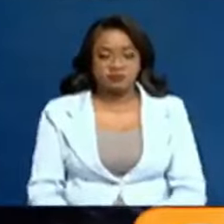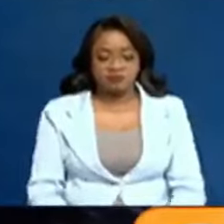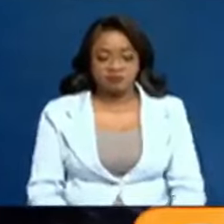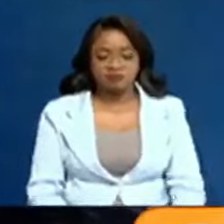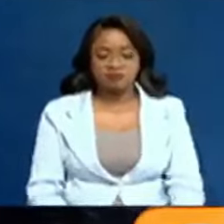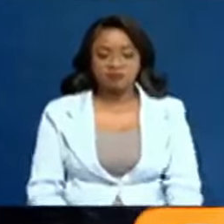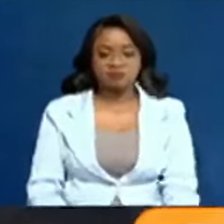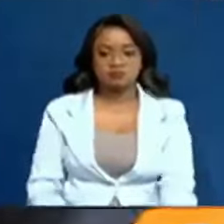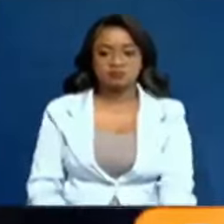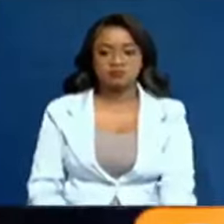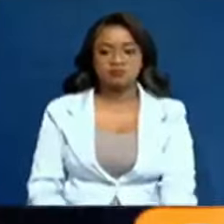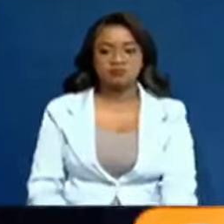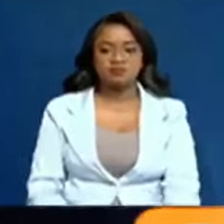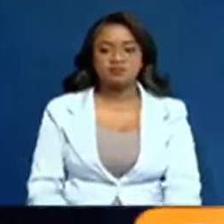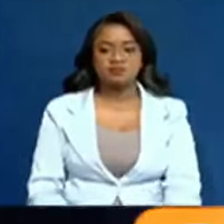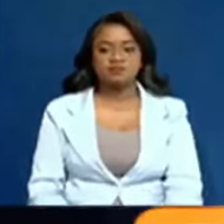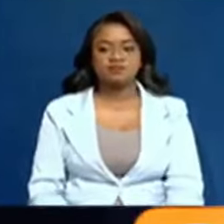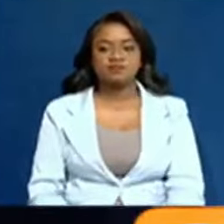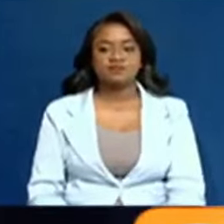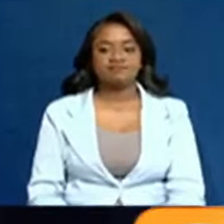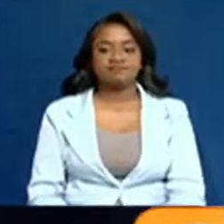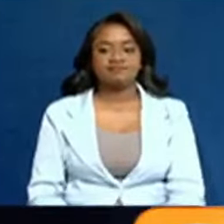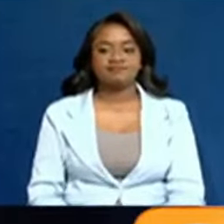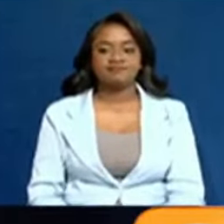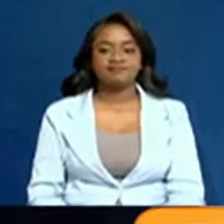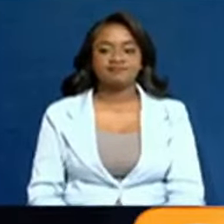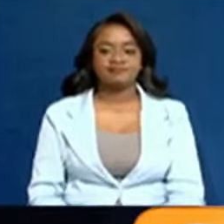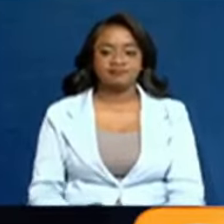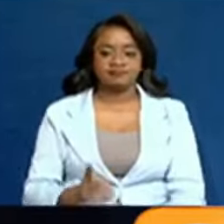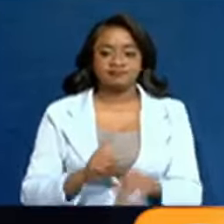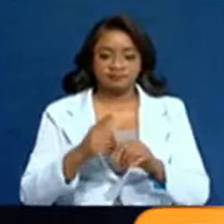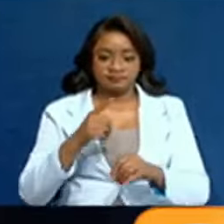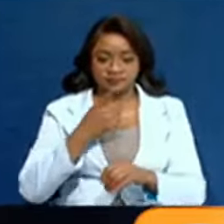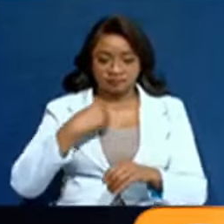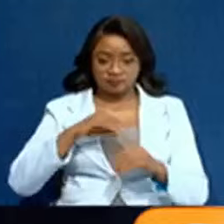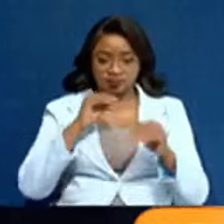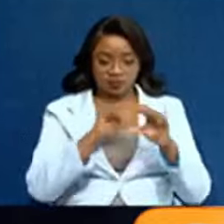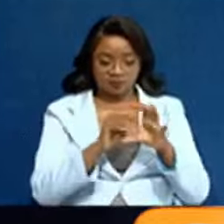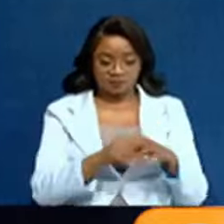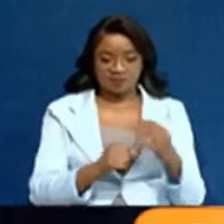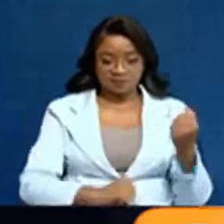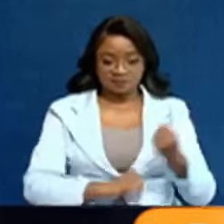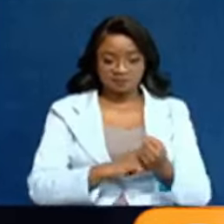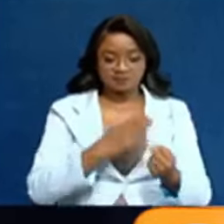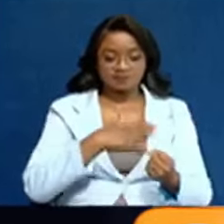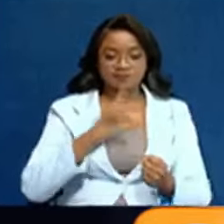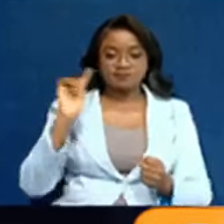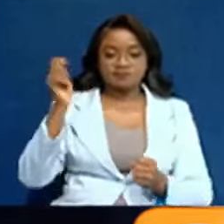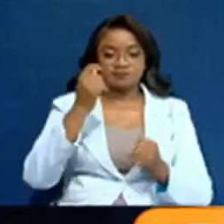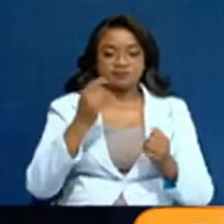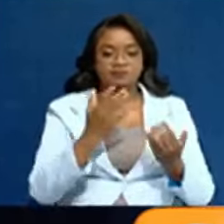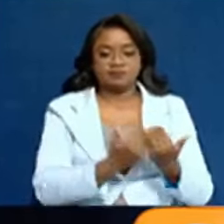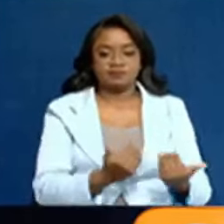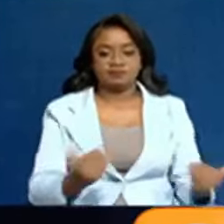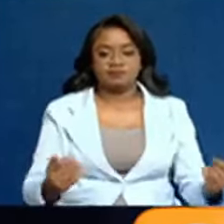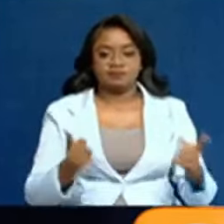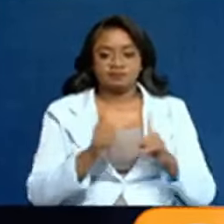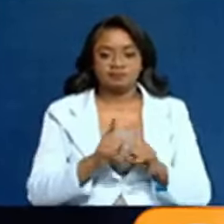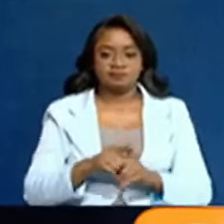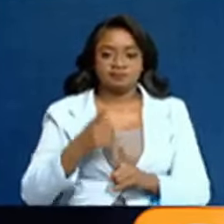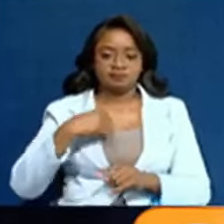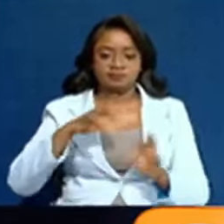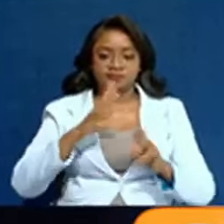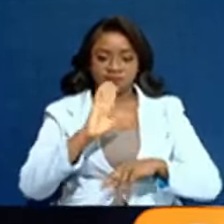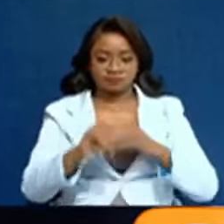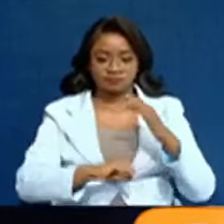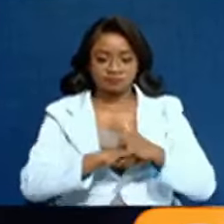We like what you are doing. You are investing in our Kenyan children. A nation that doesn't invest in its young